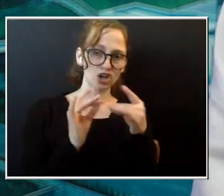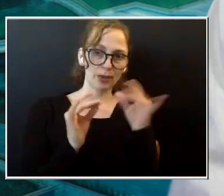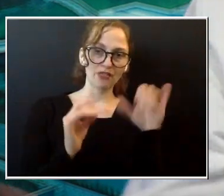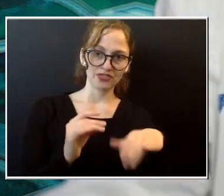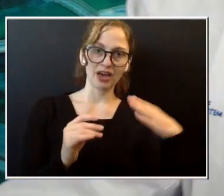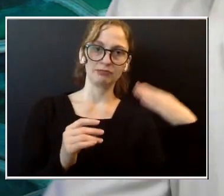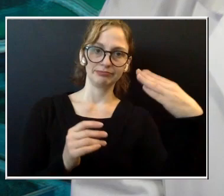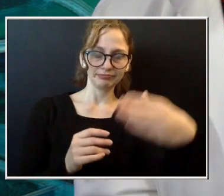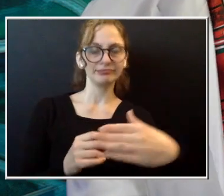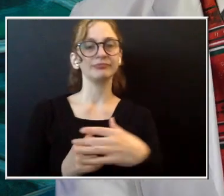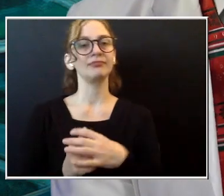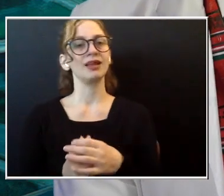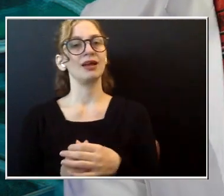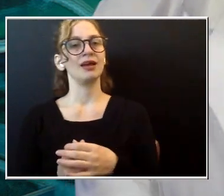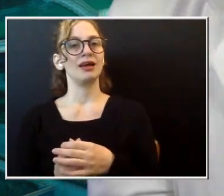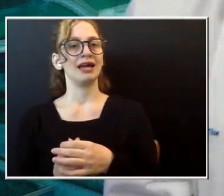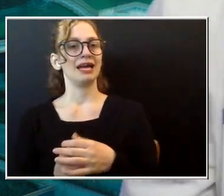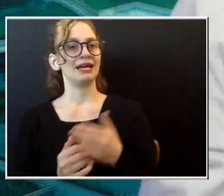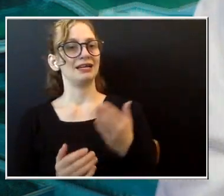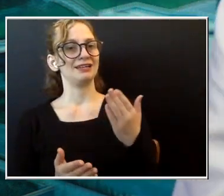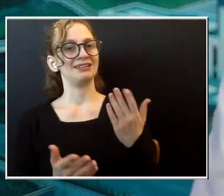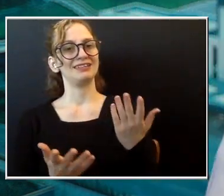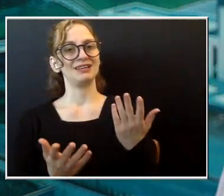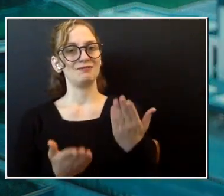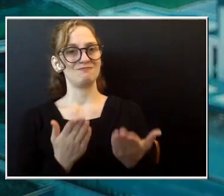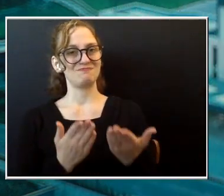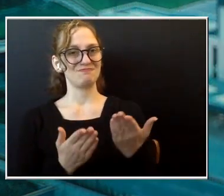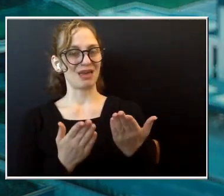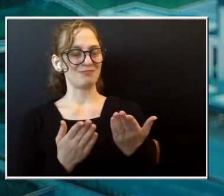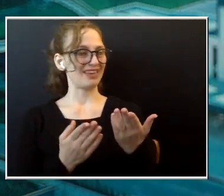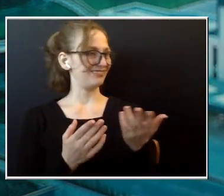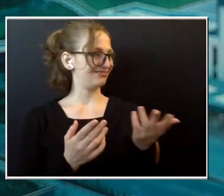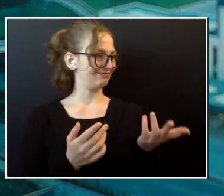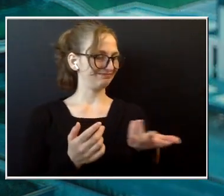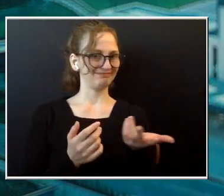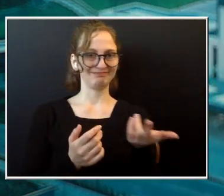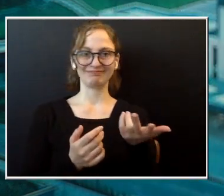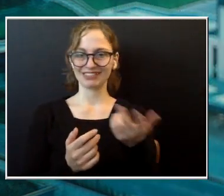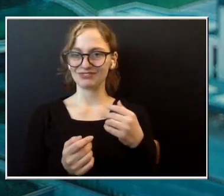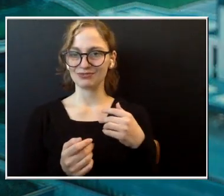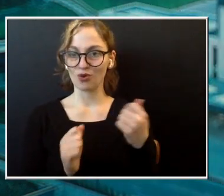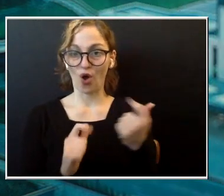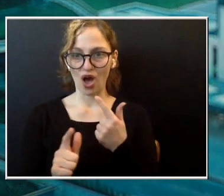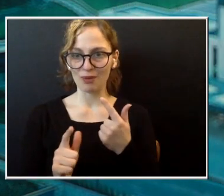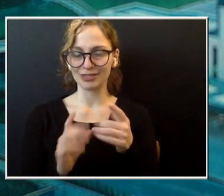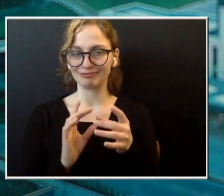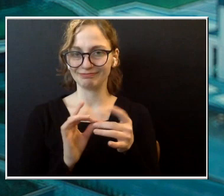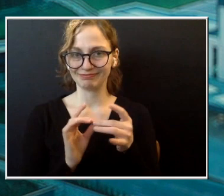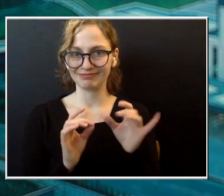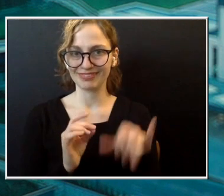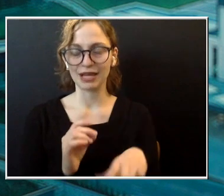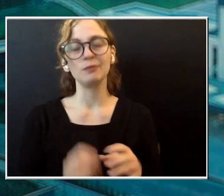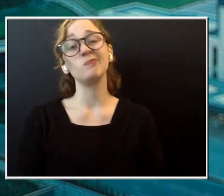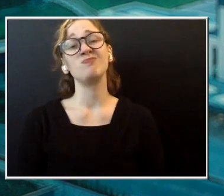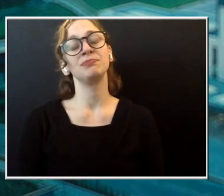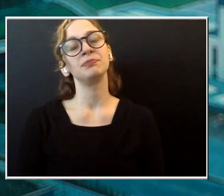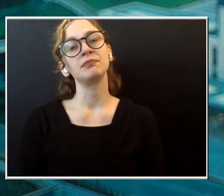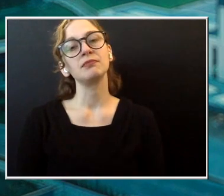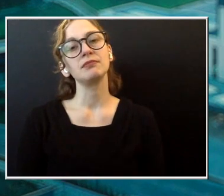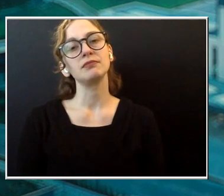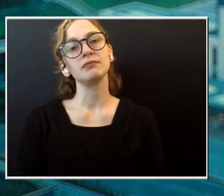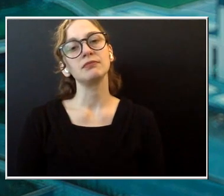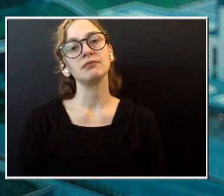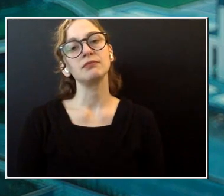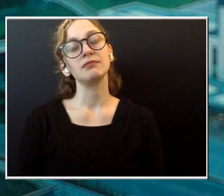it. Amy supported me doing that for many years, thank you. You know, one of the hallmarks of that disease is